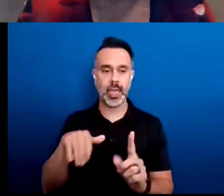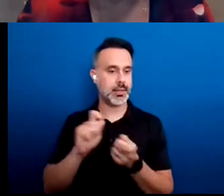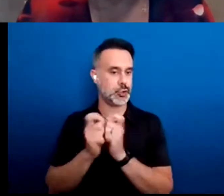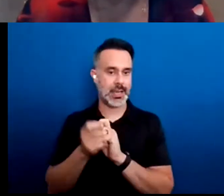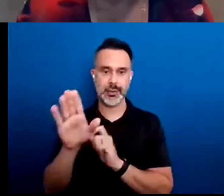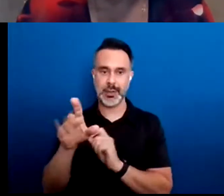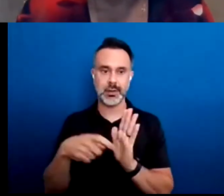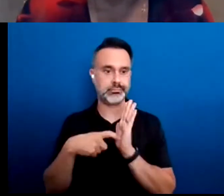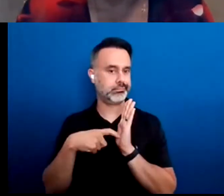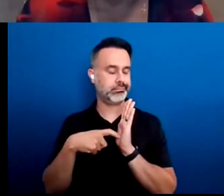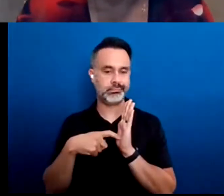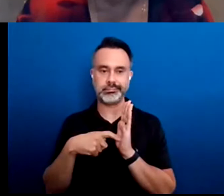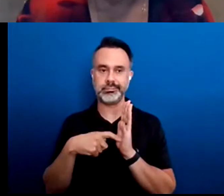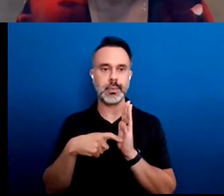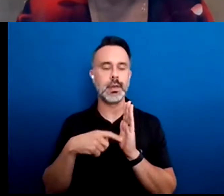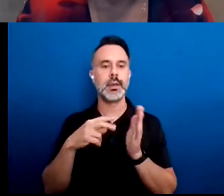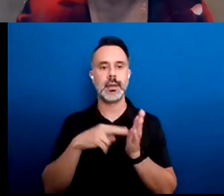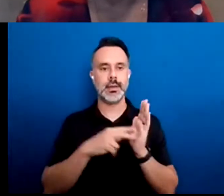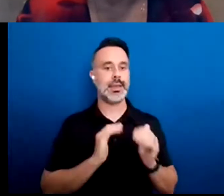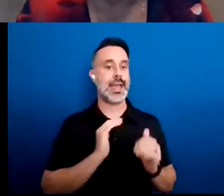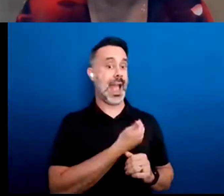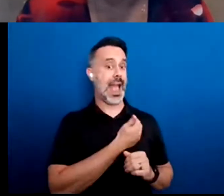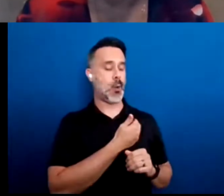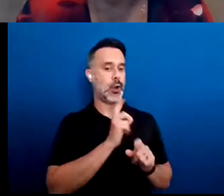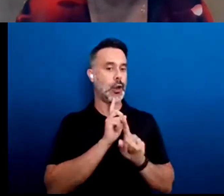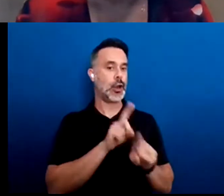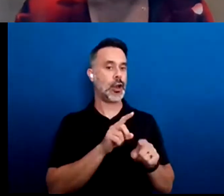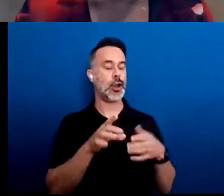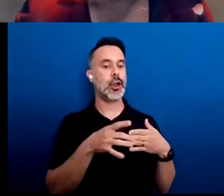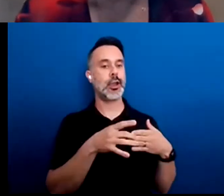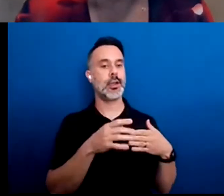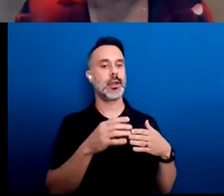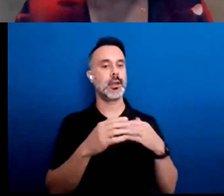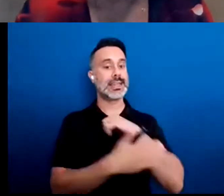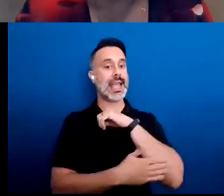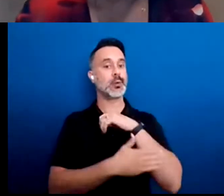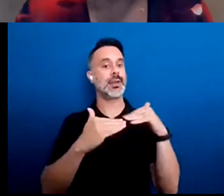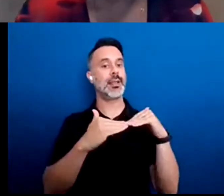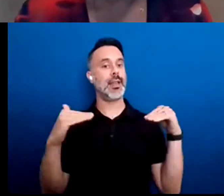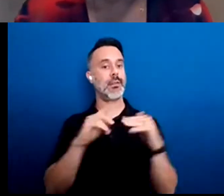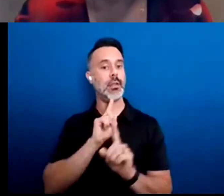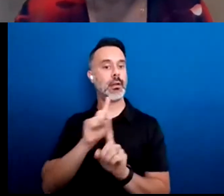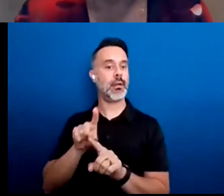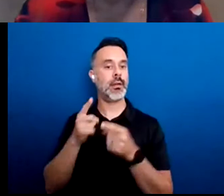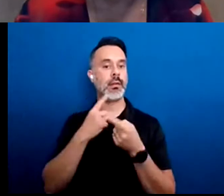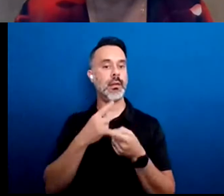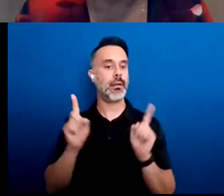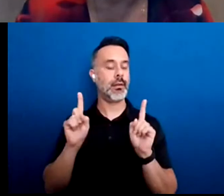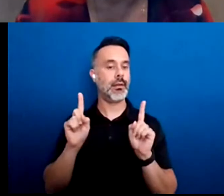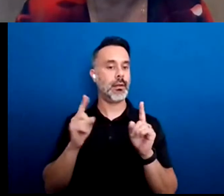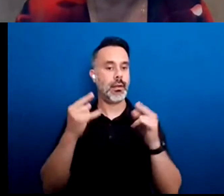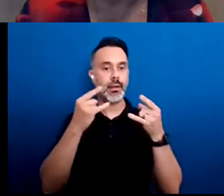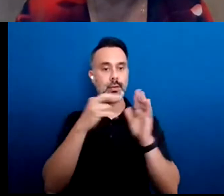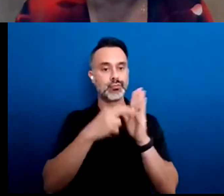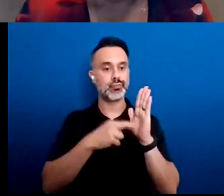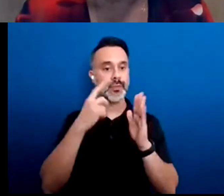been able to change our guidance either at the county level, but we're hoping that the changes will